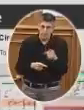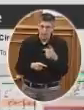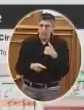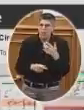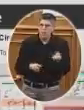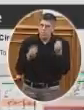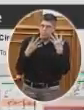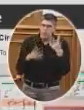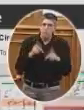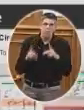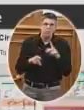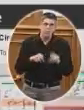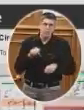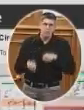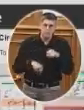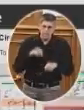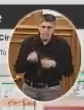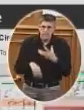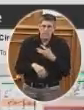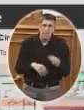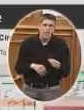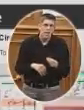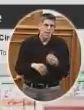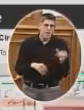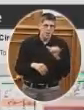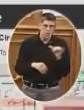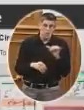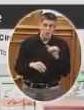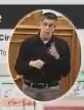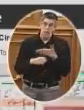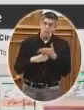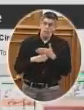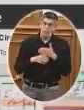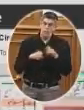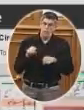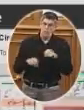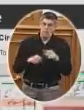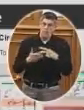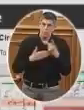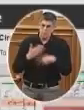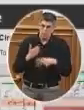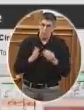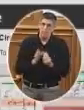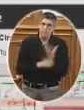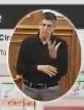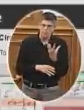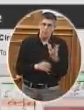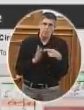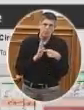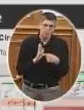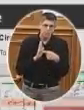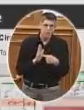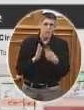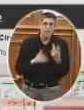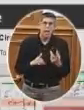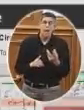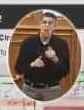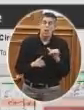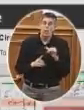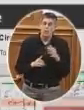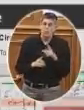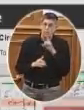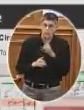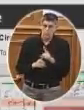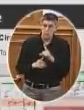people on bikes, and by the way, we're also debuting our bike sharing program this spring, which will be a big part of the mix, we wanted to make sure that there was adequate room